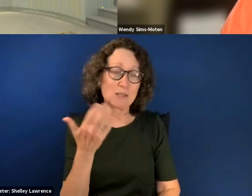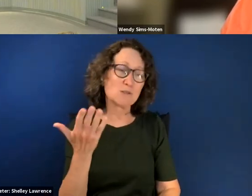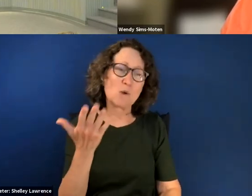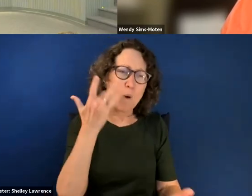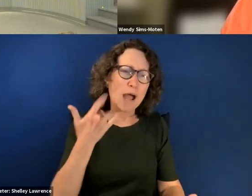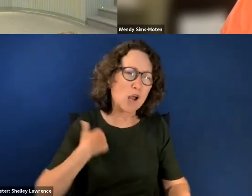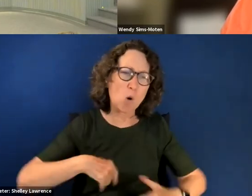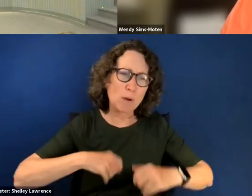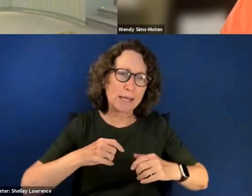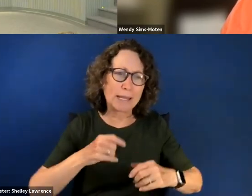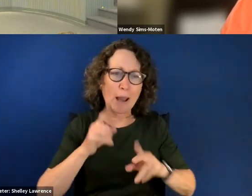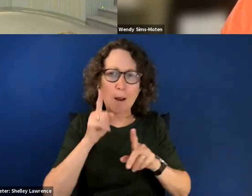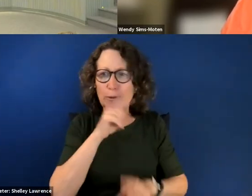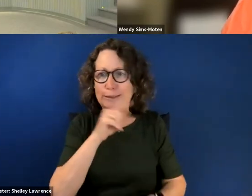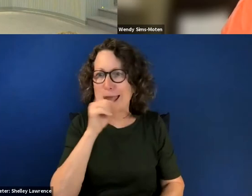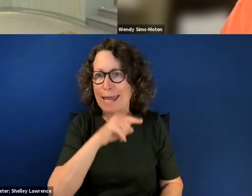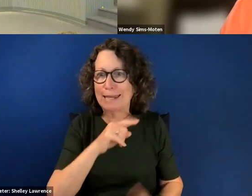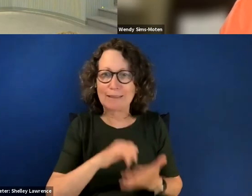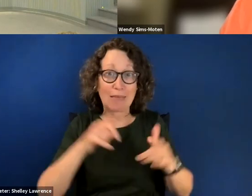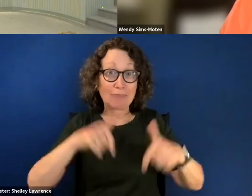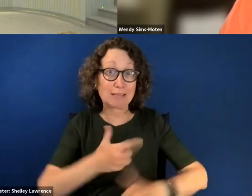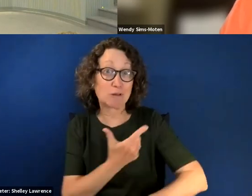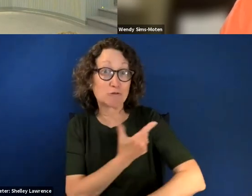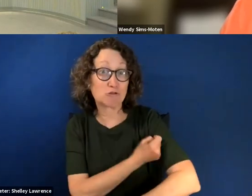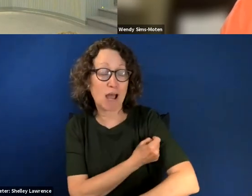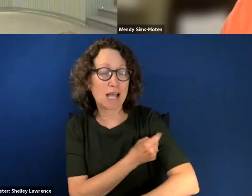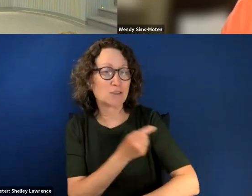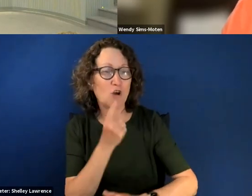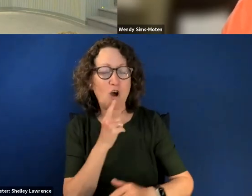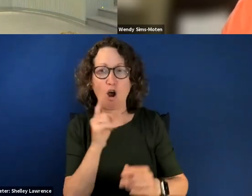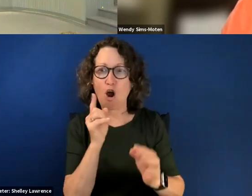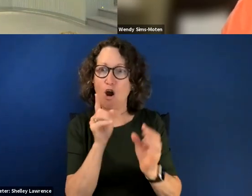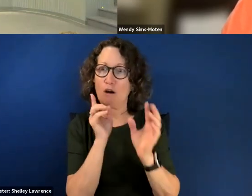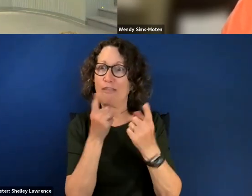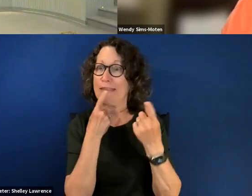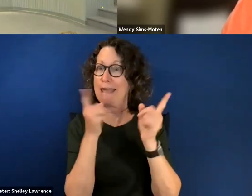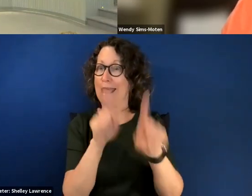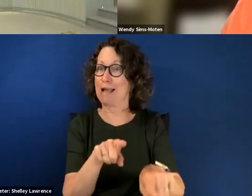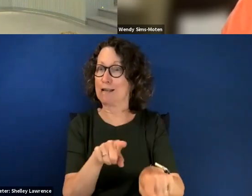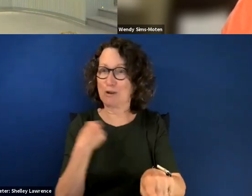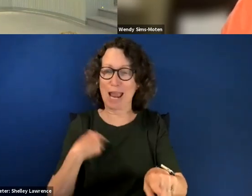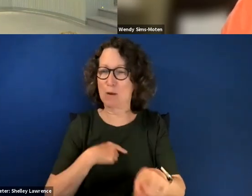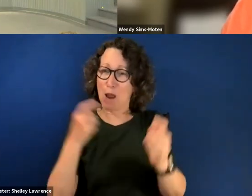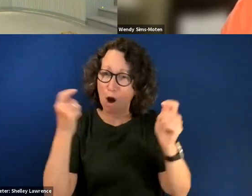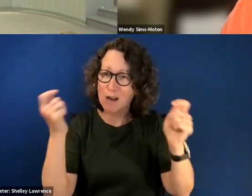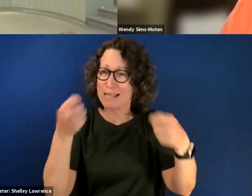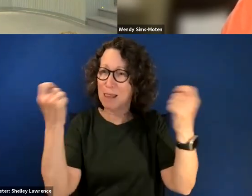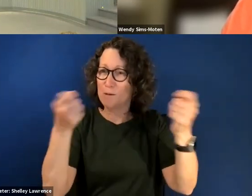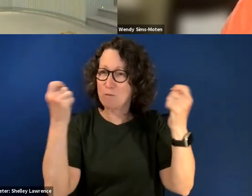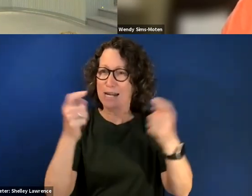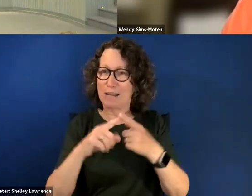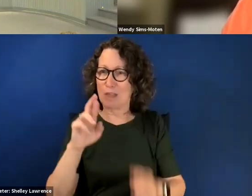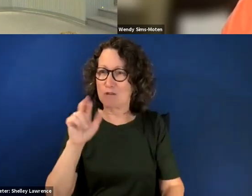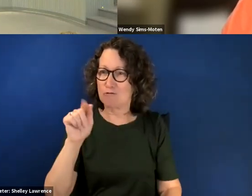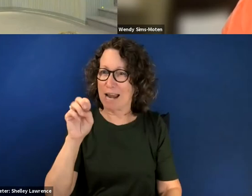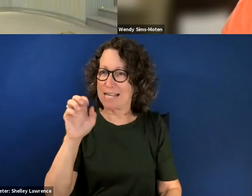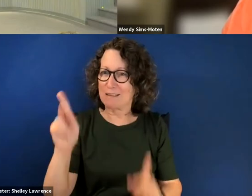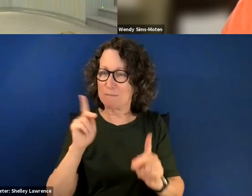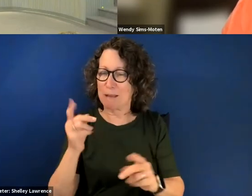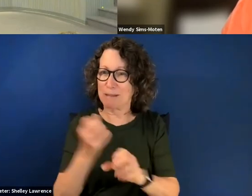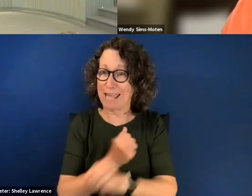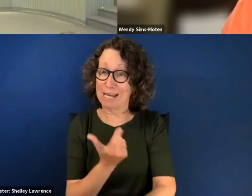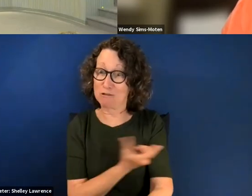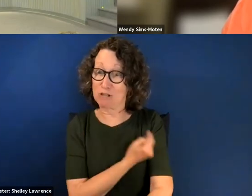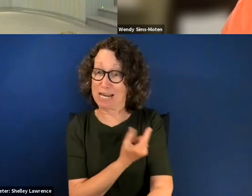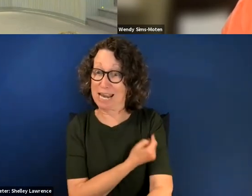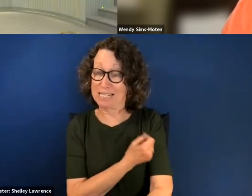are we pretending that these shots are the be-all and end-all and that we are celebrating the rates of people that are getting these shots